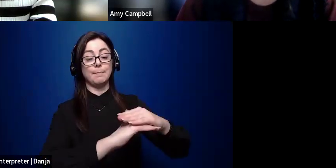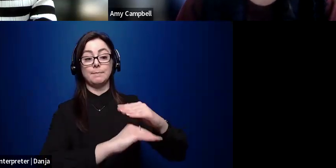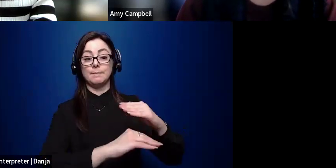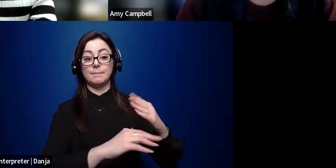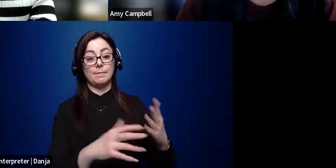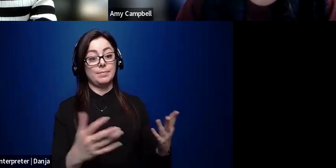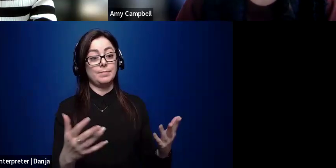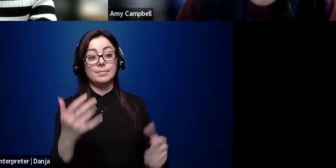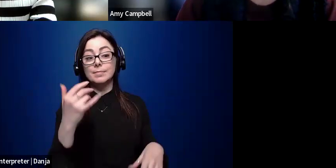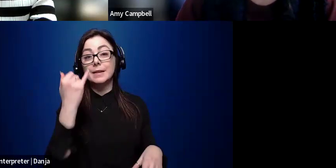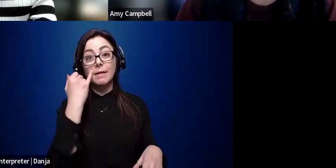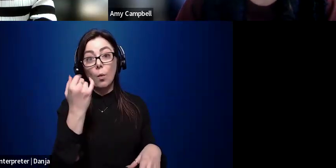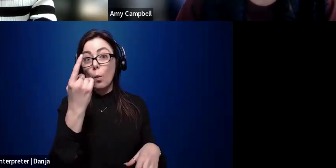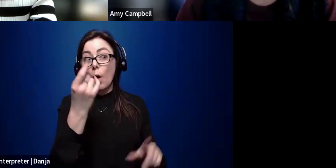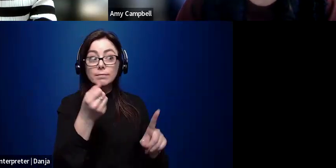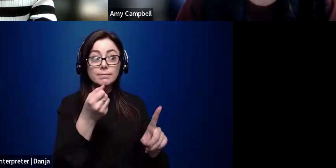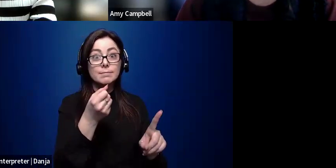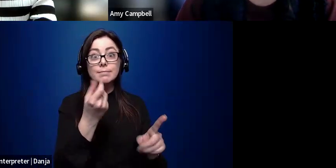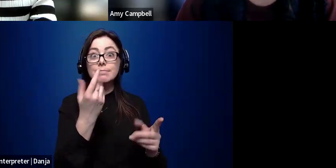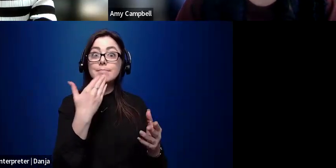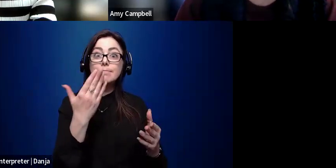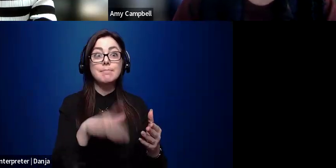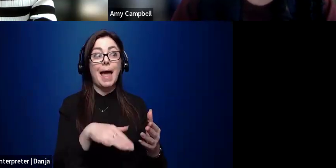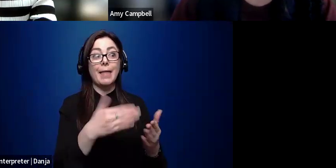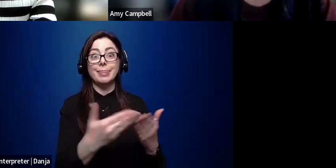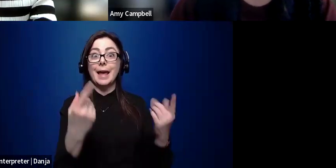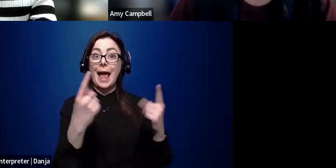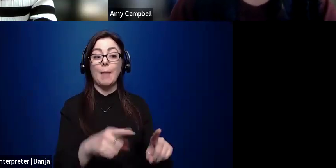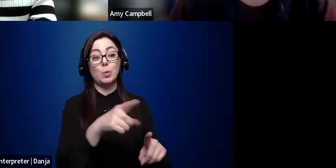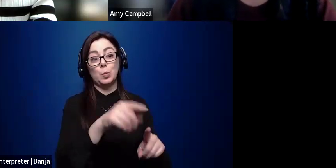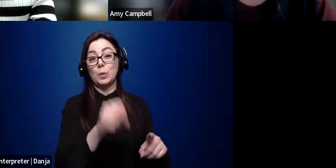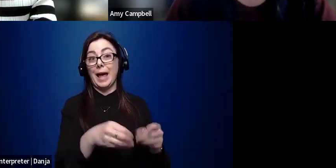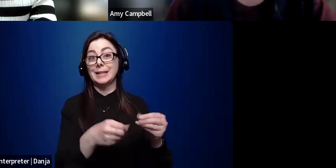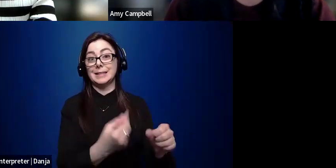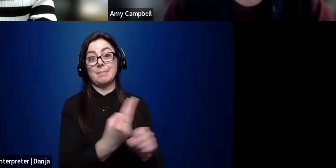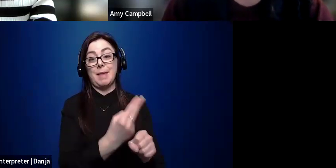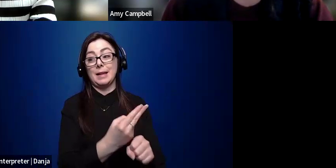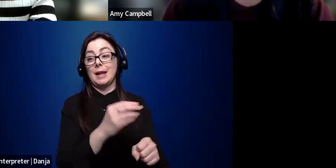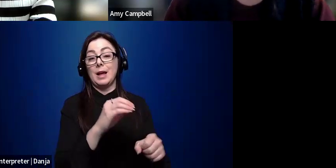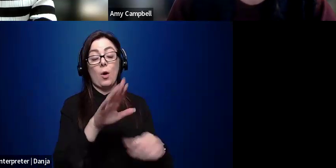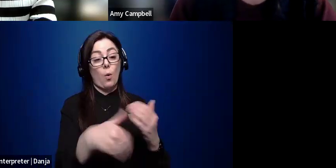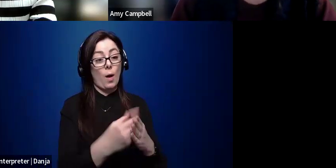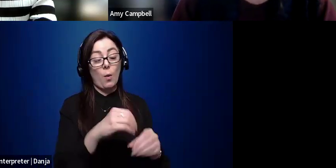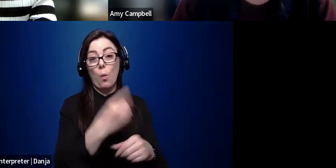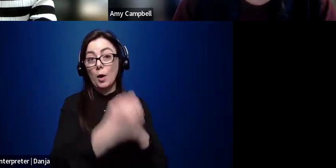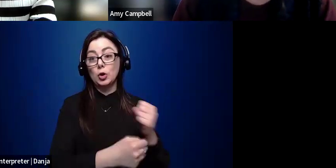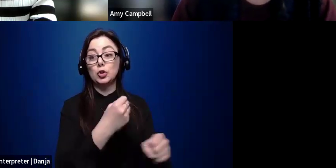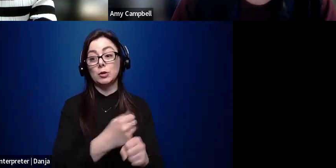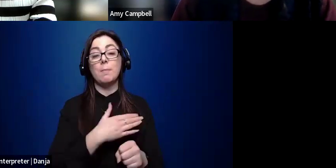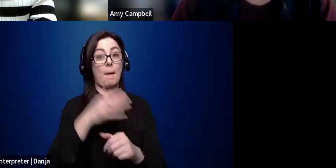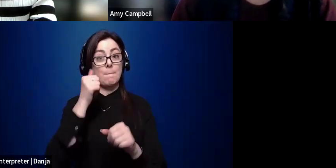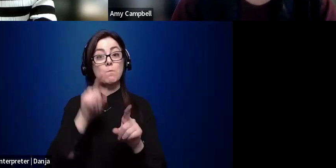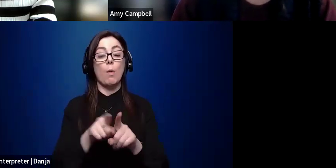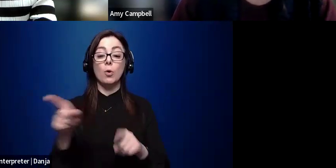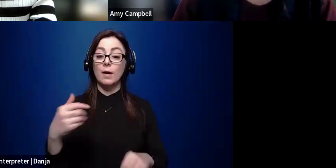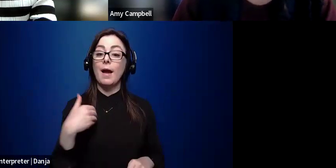you could spend all of your cap in a year. My brother, who has Crohn's disease, did that with his private insurance, and he